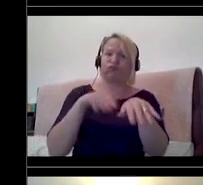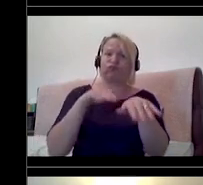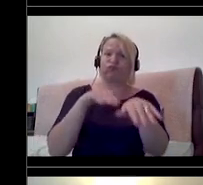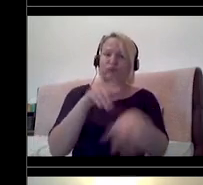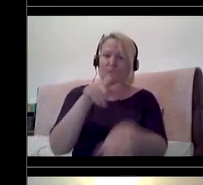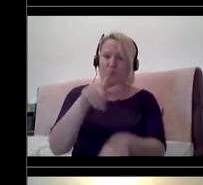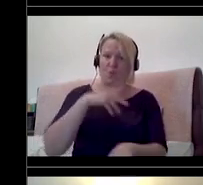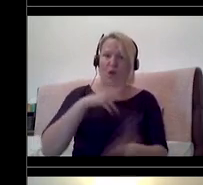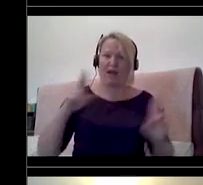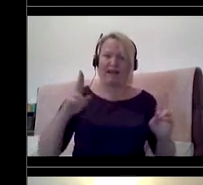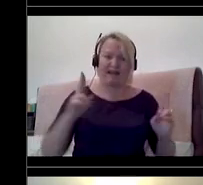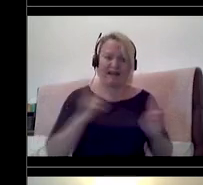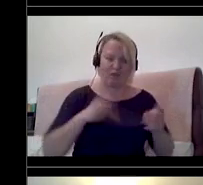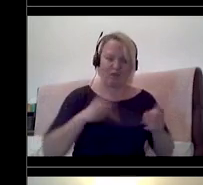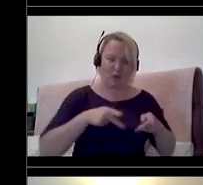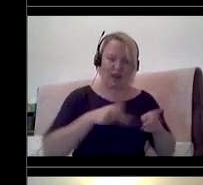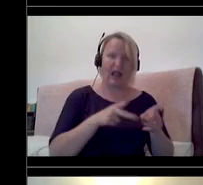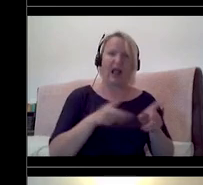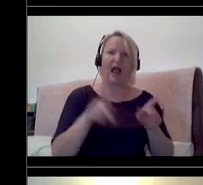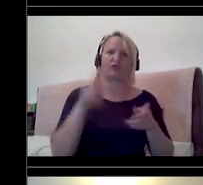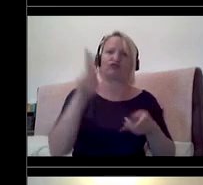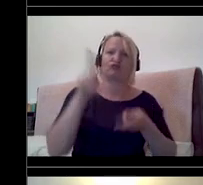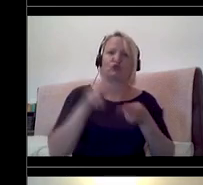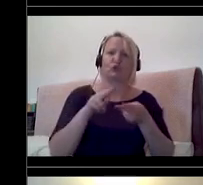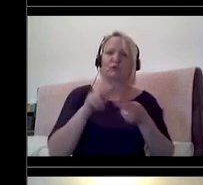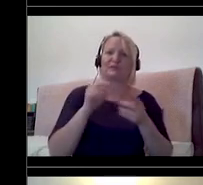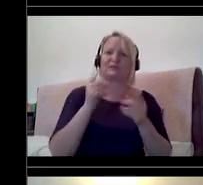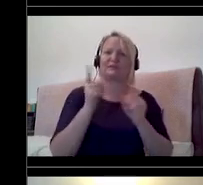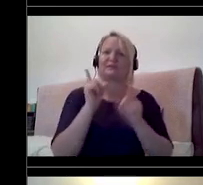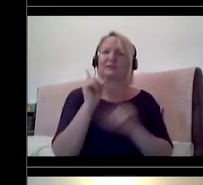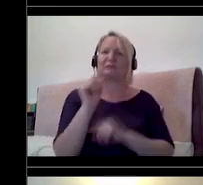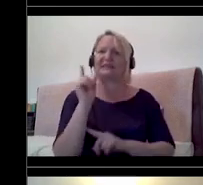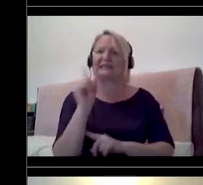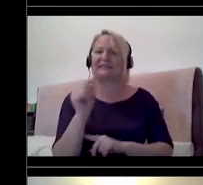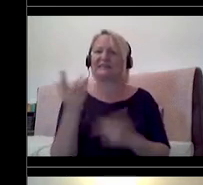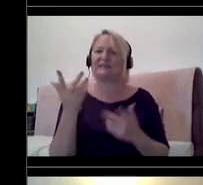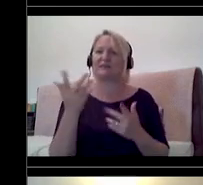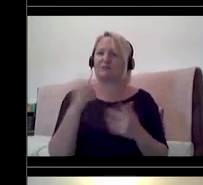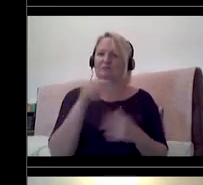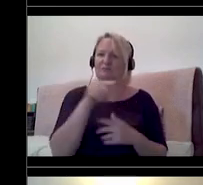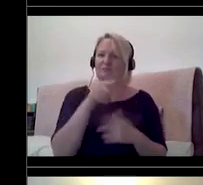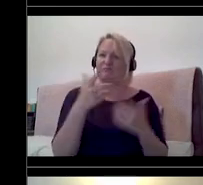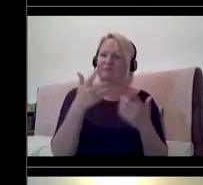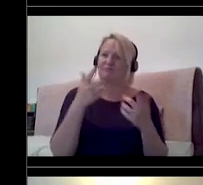lanes and reduce speed limits. What's going to be done to reduce the impact?